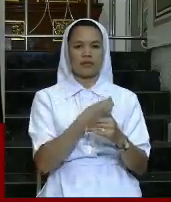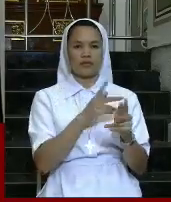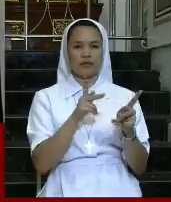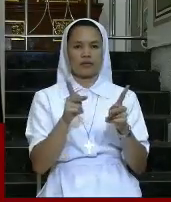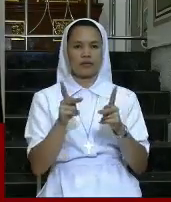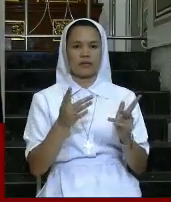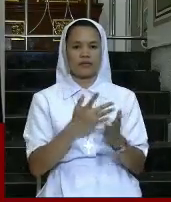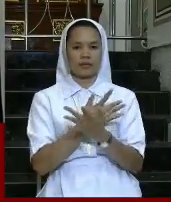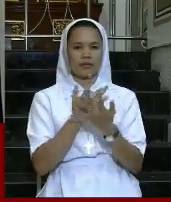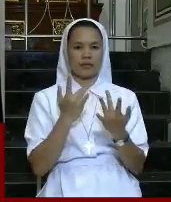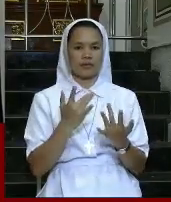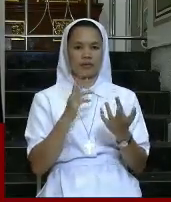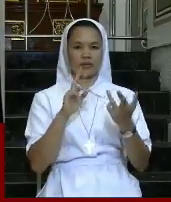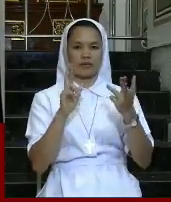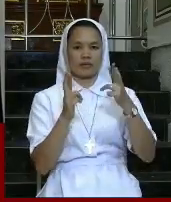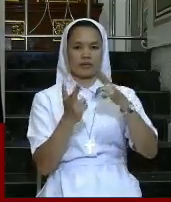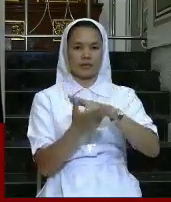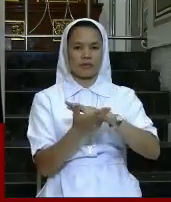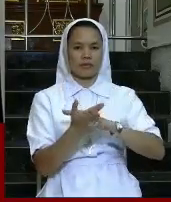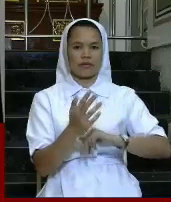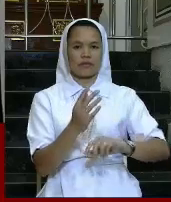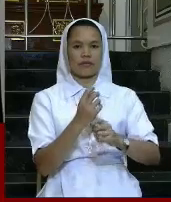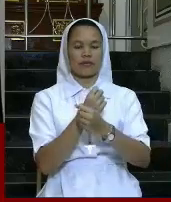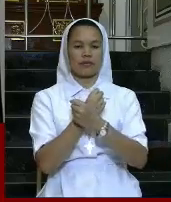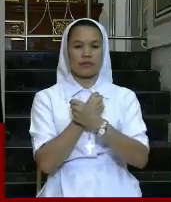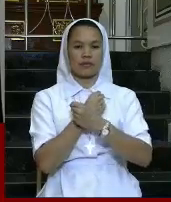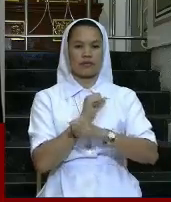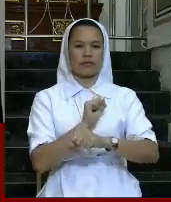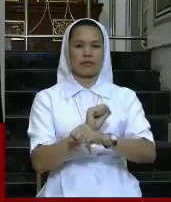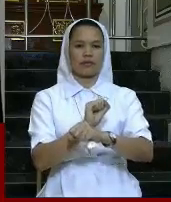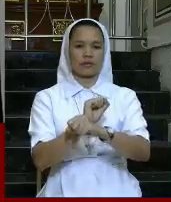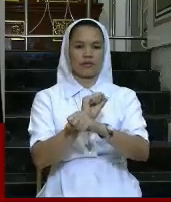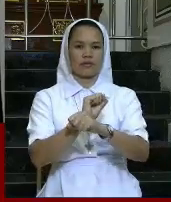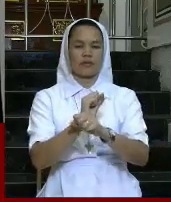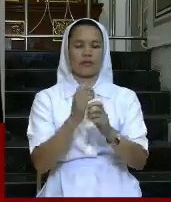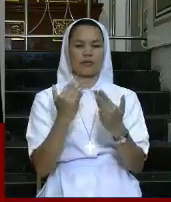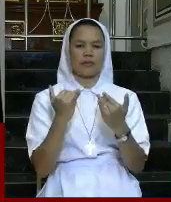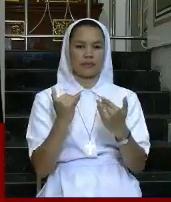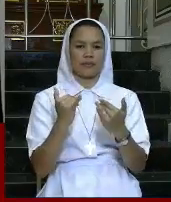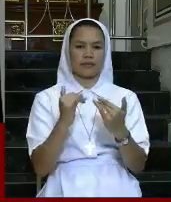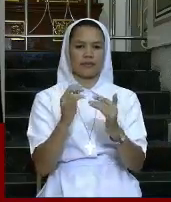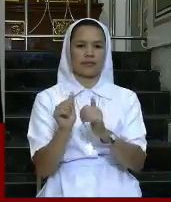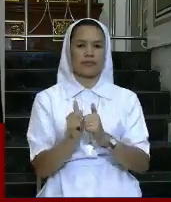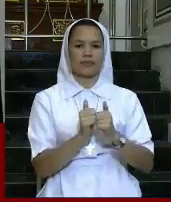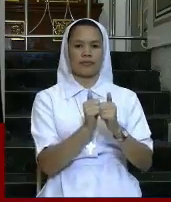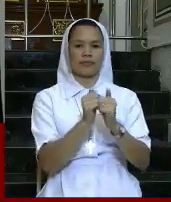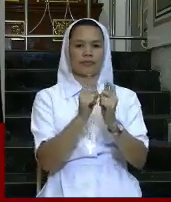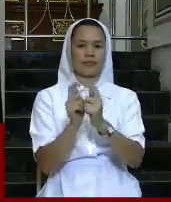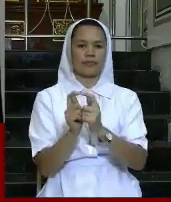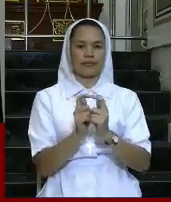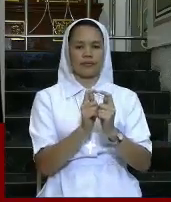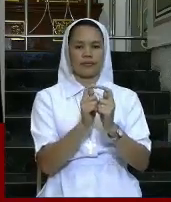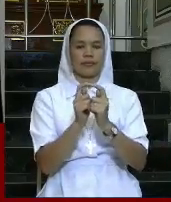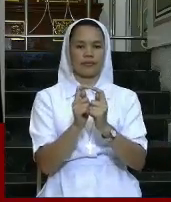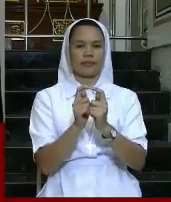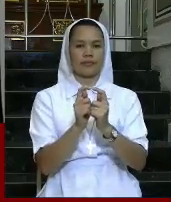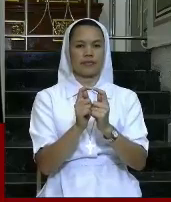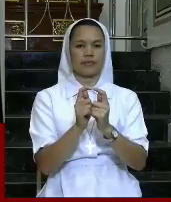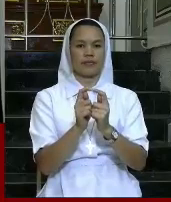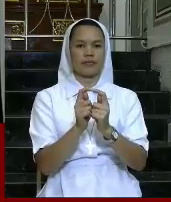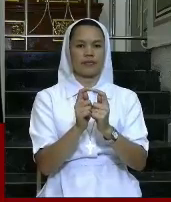by penance and charitable works. Today we gather together to herald with the whole